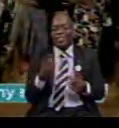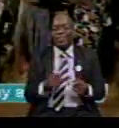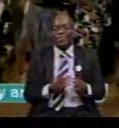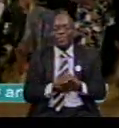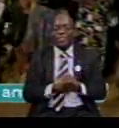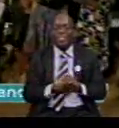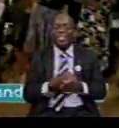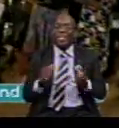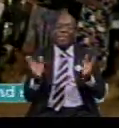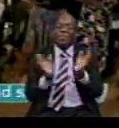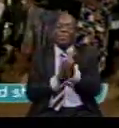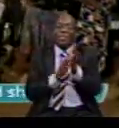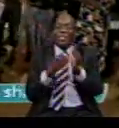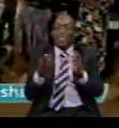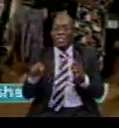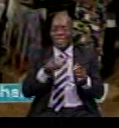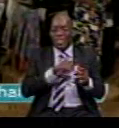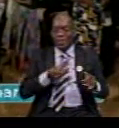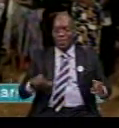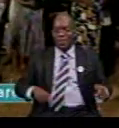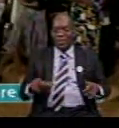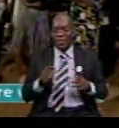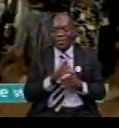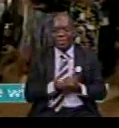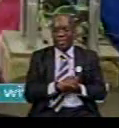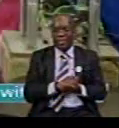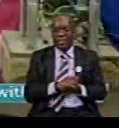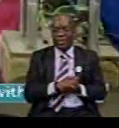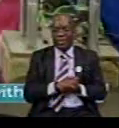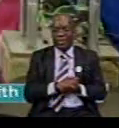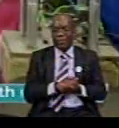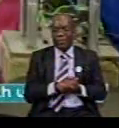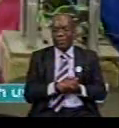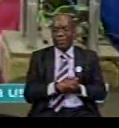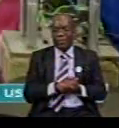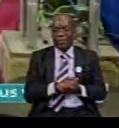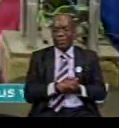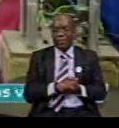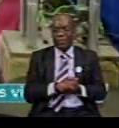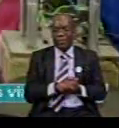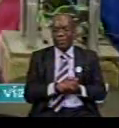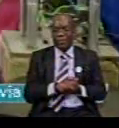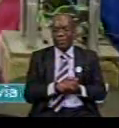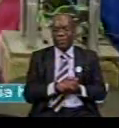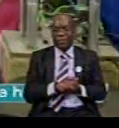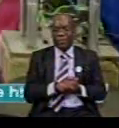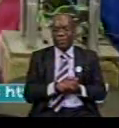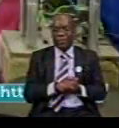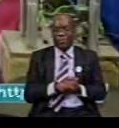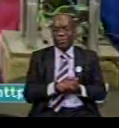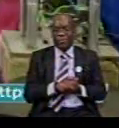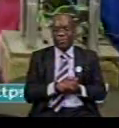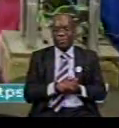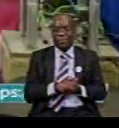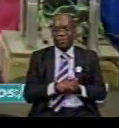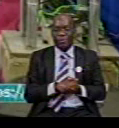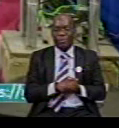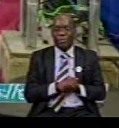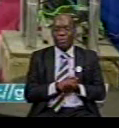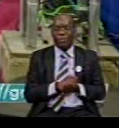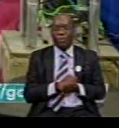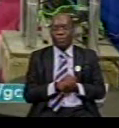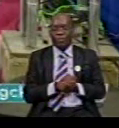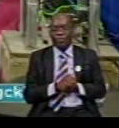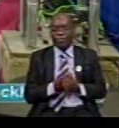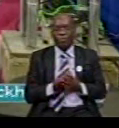praise the Lord. The Papa just gave testimony now to the power of God that she was he could not